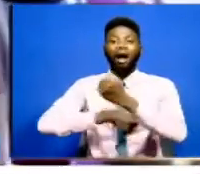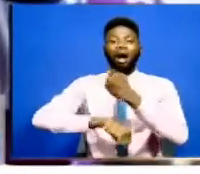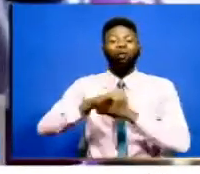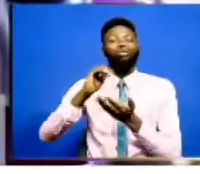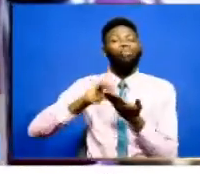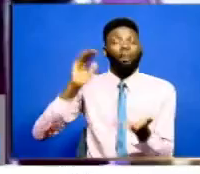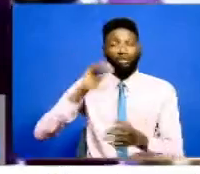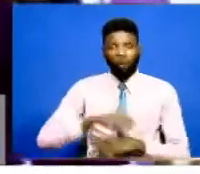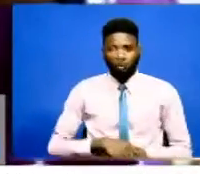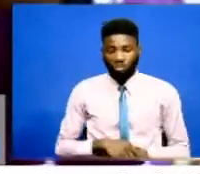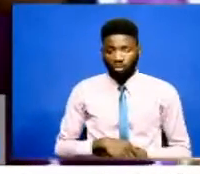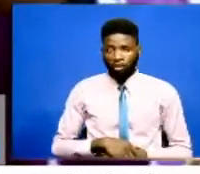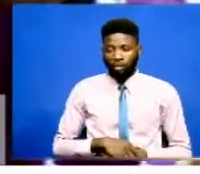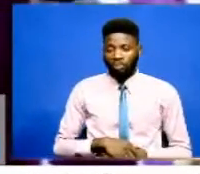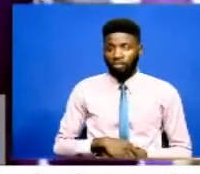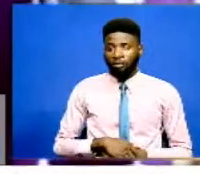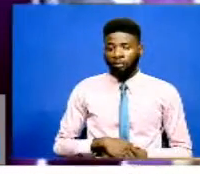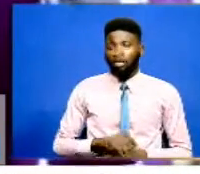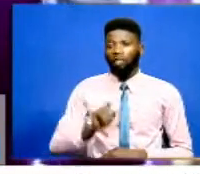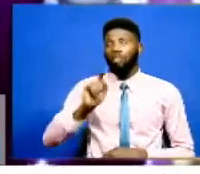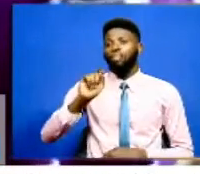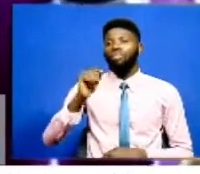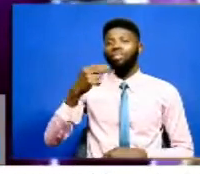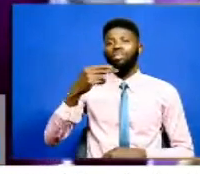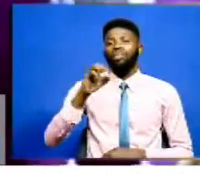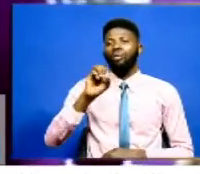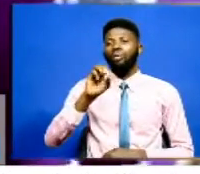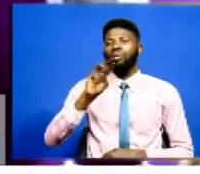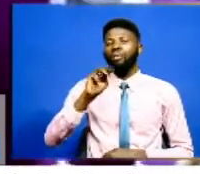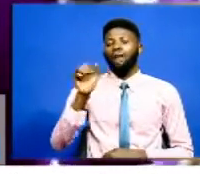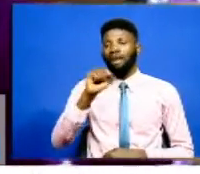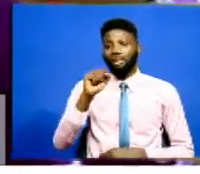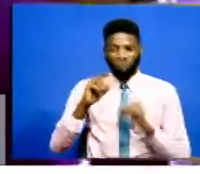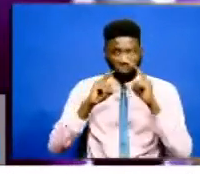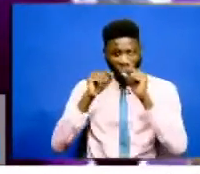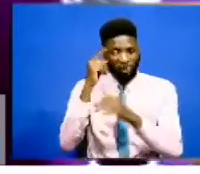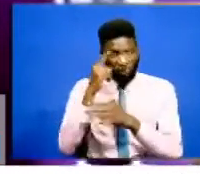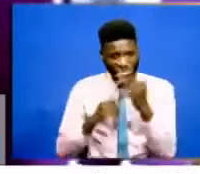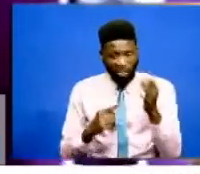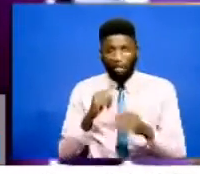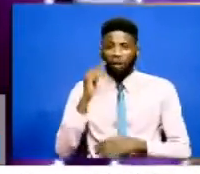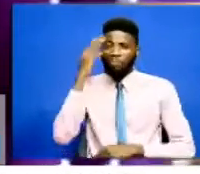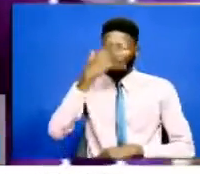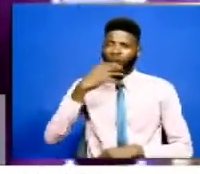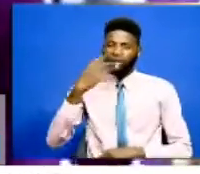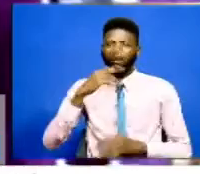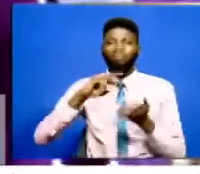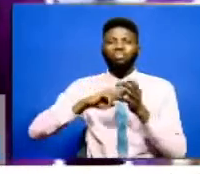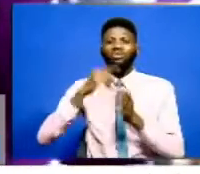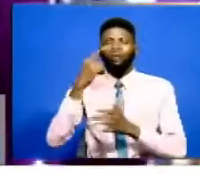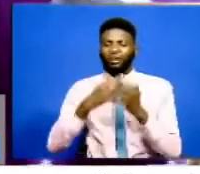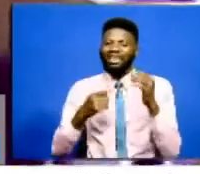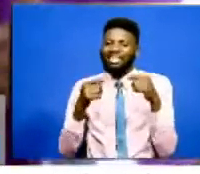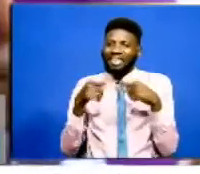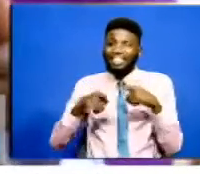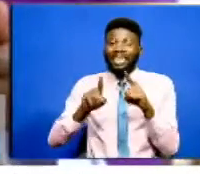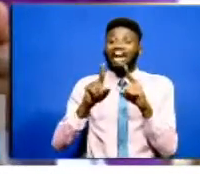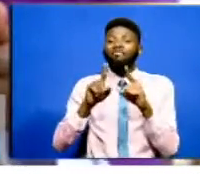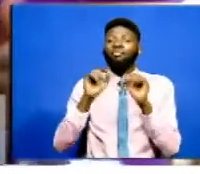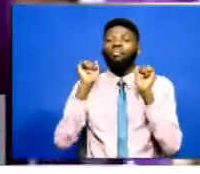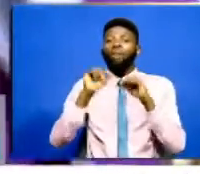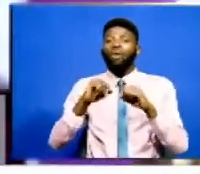according to St. Thomas, has the glory or splendor of sharing it itself with